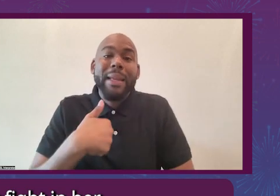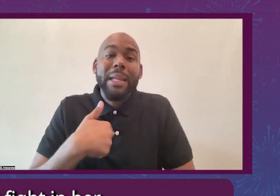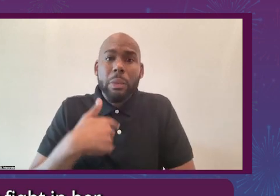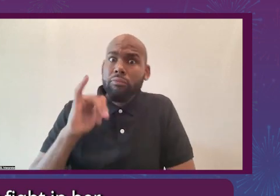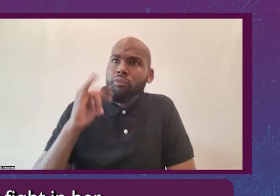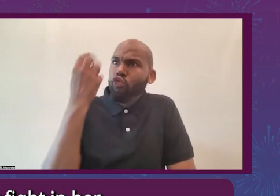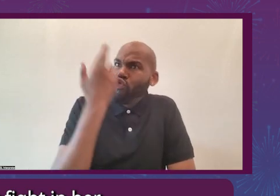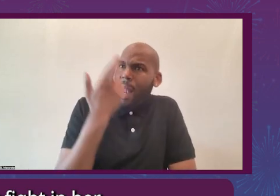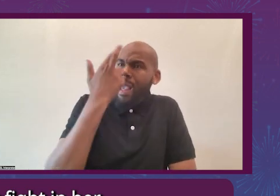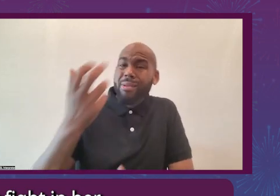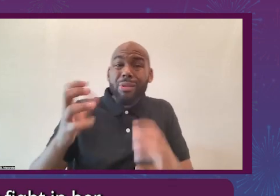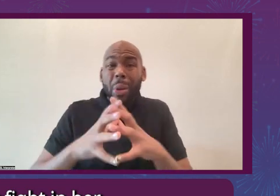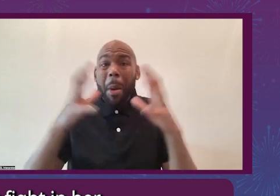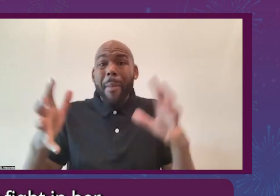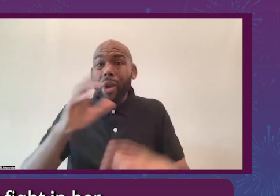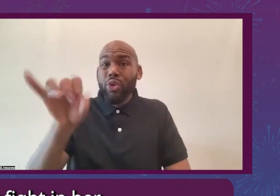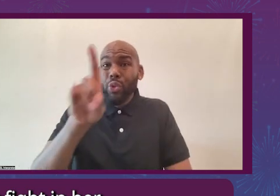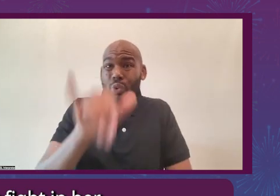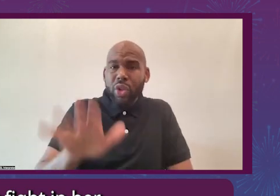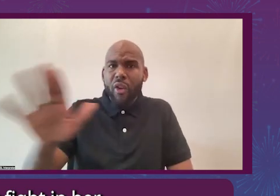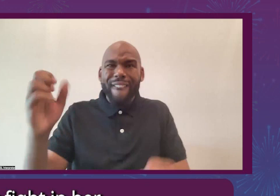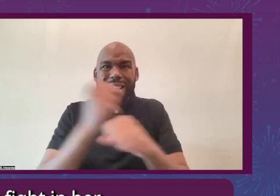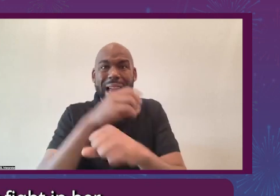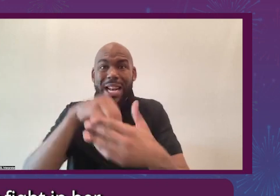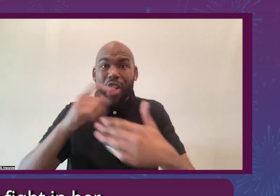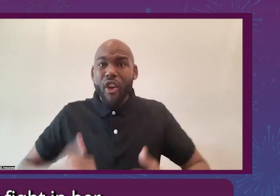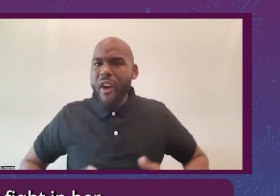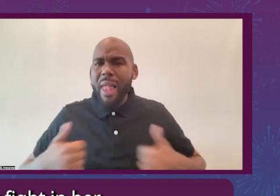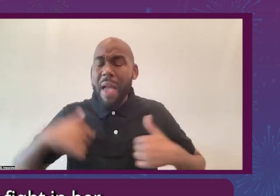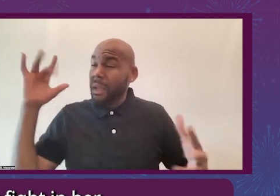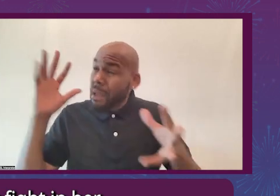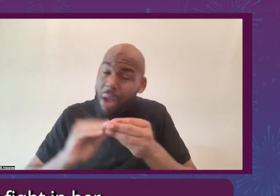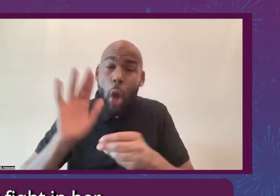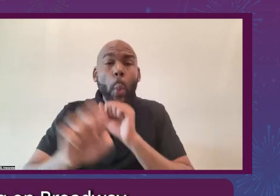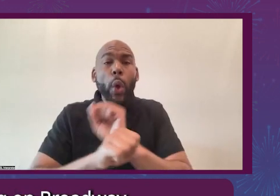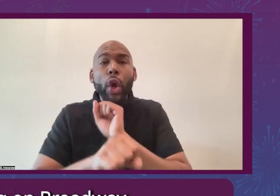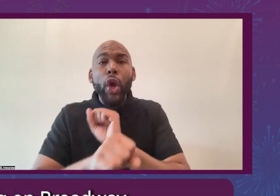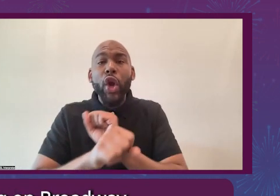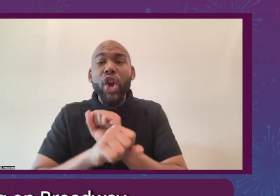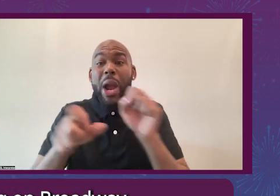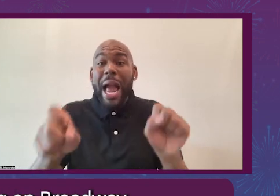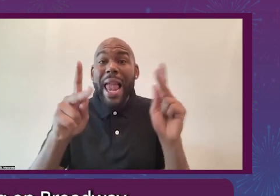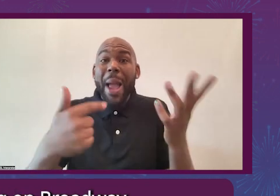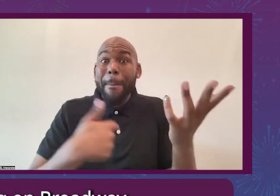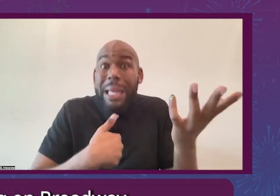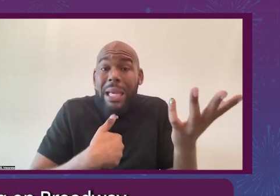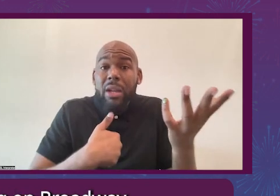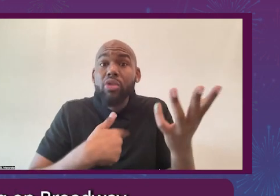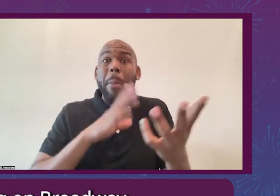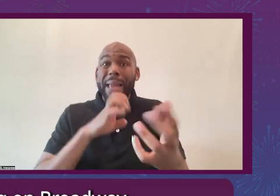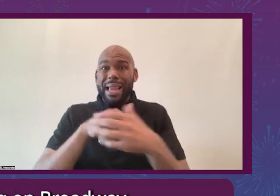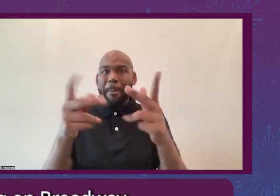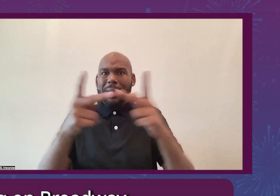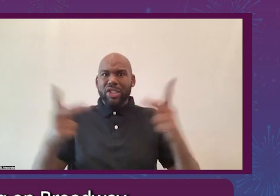of Judy's fight in her life, all of her work, allowed me to be in the position that I was in, performing